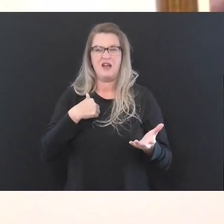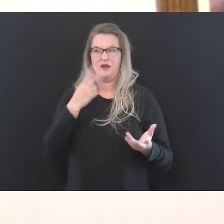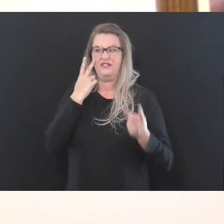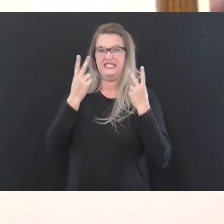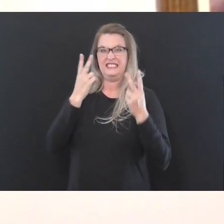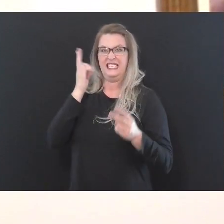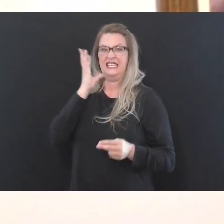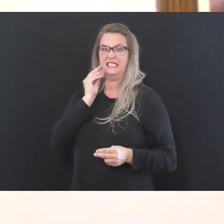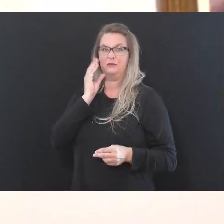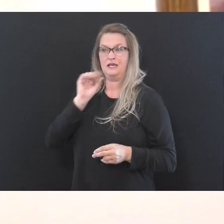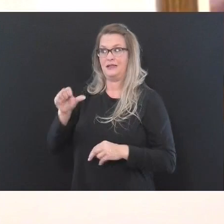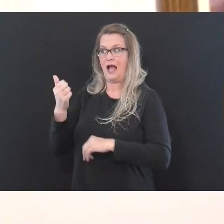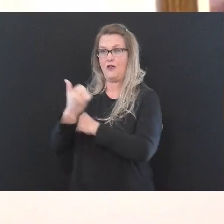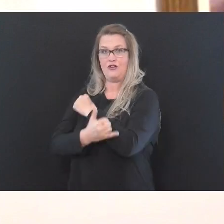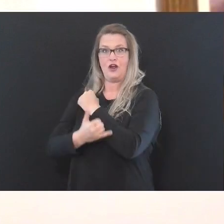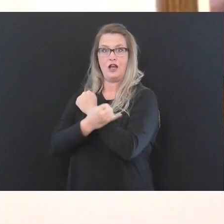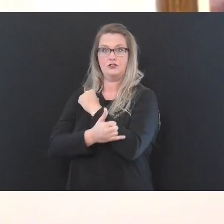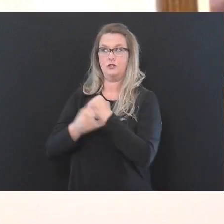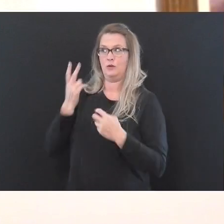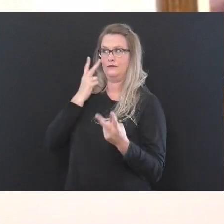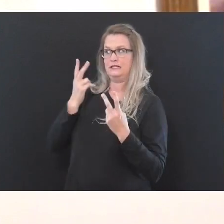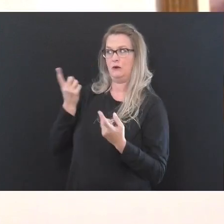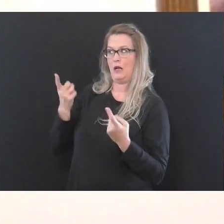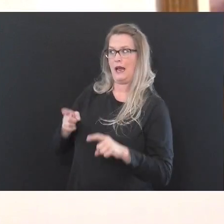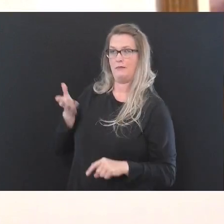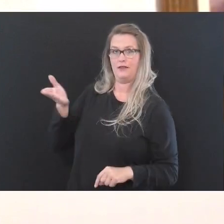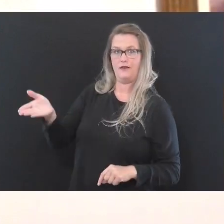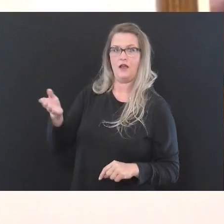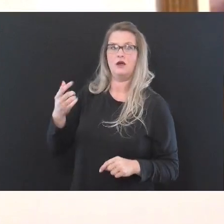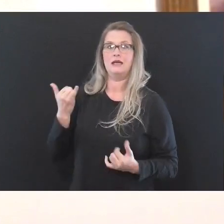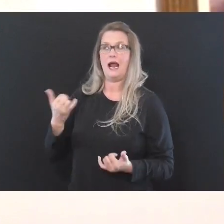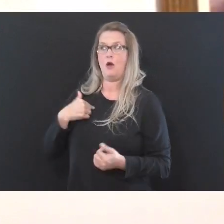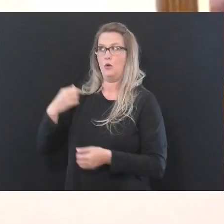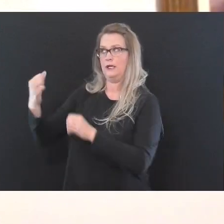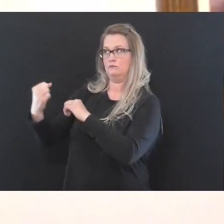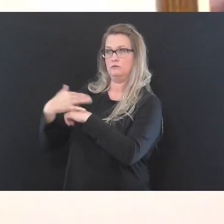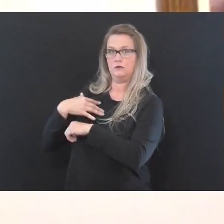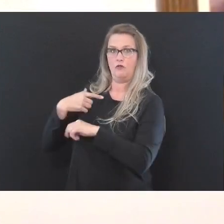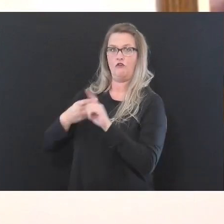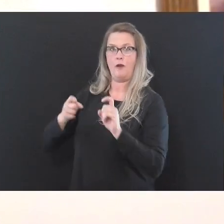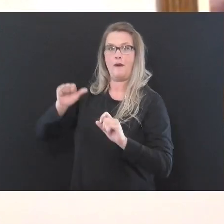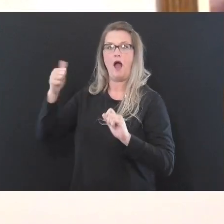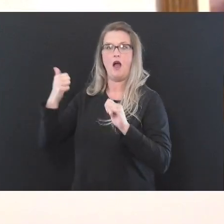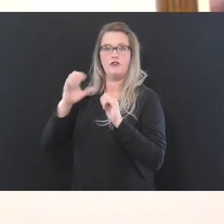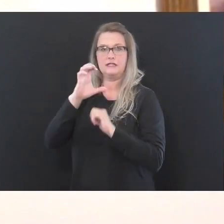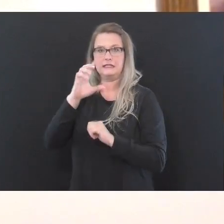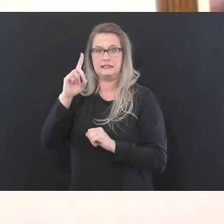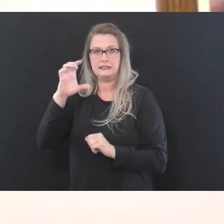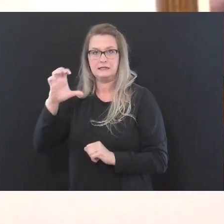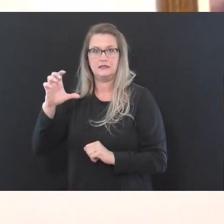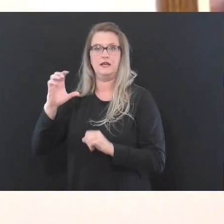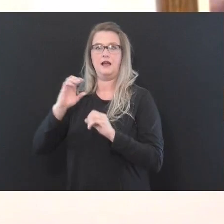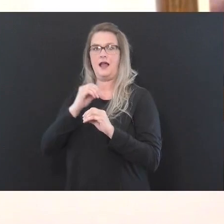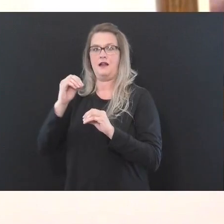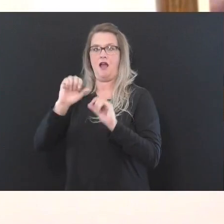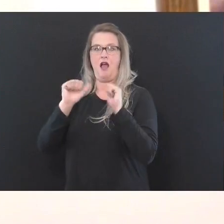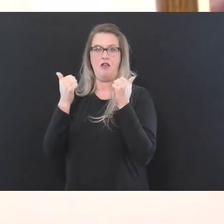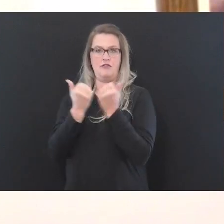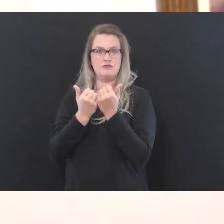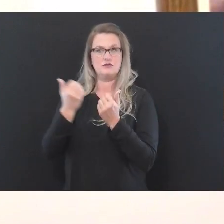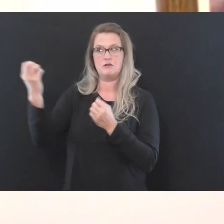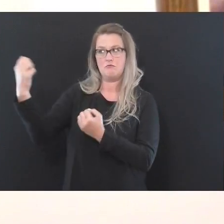countries and guidance that we get from the Centers for Disease Control and others, about how we start to